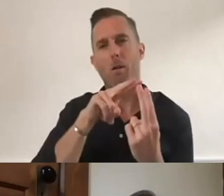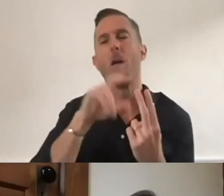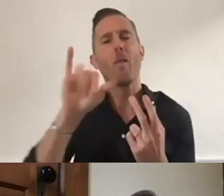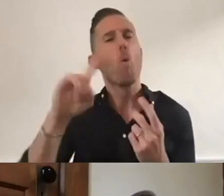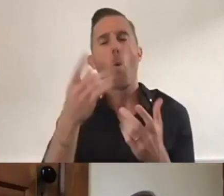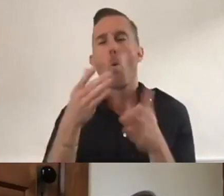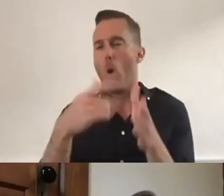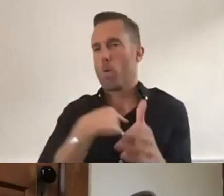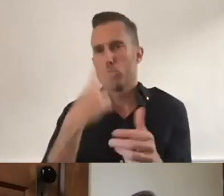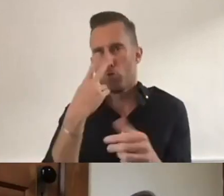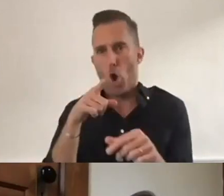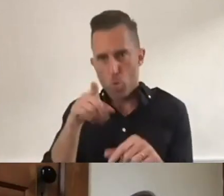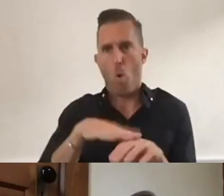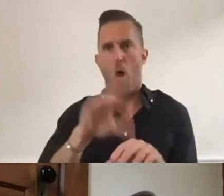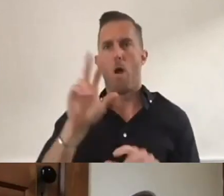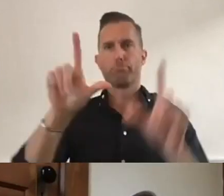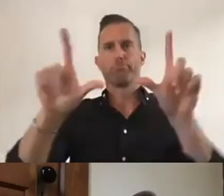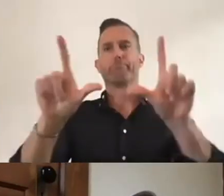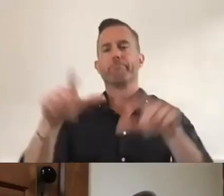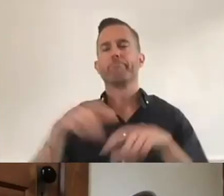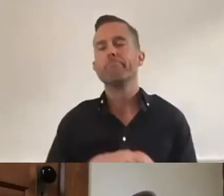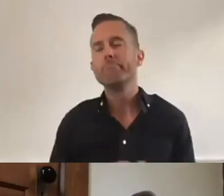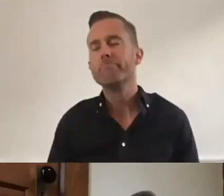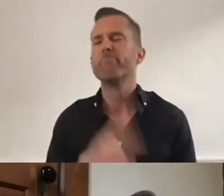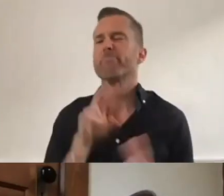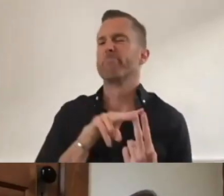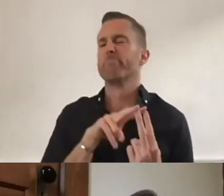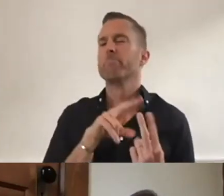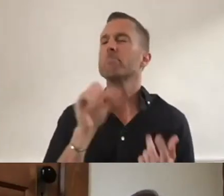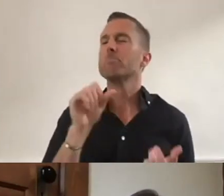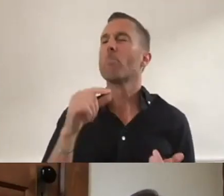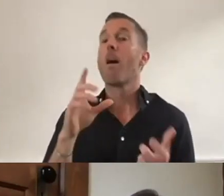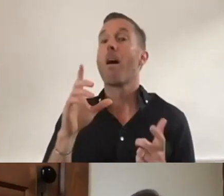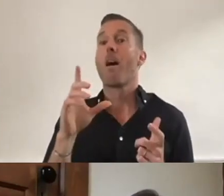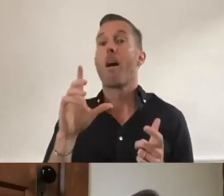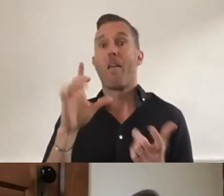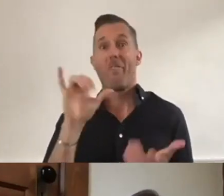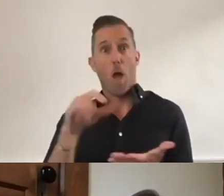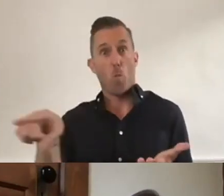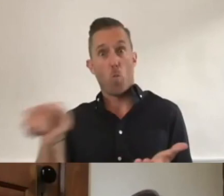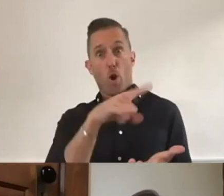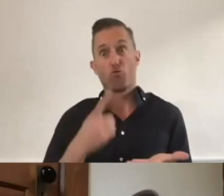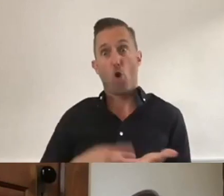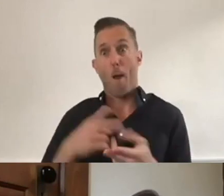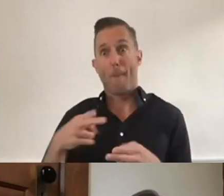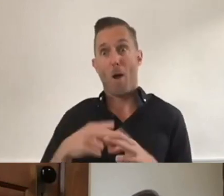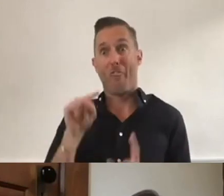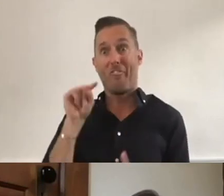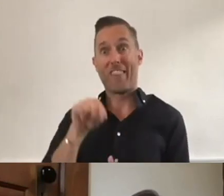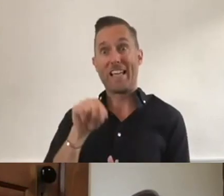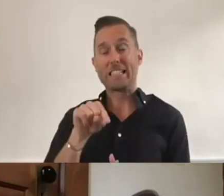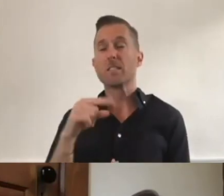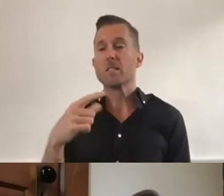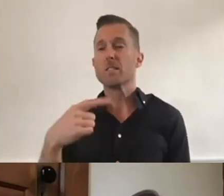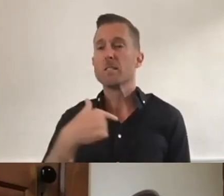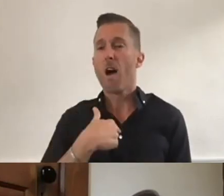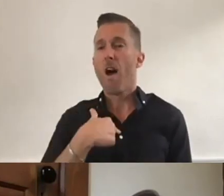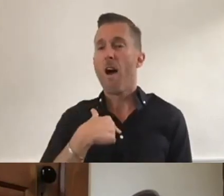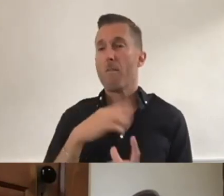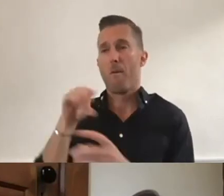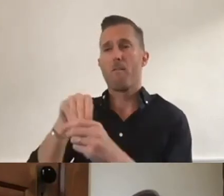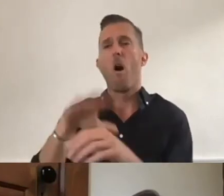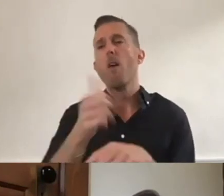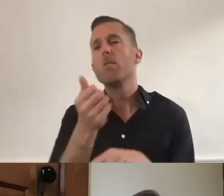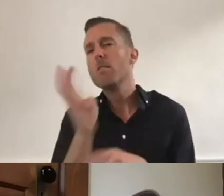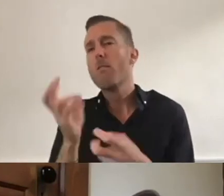character. So the fact that we're talking about this, and as I said, I've been on a couple of panels. I've been lucky enough